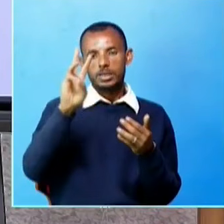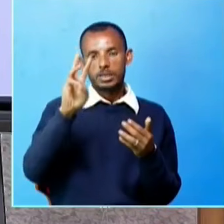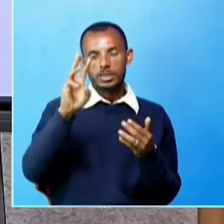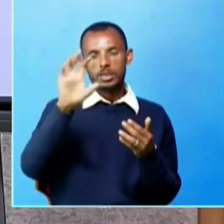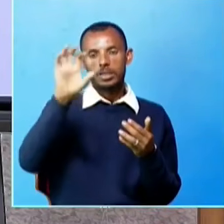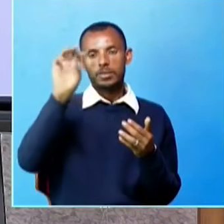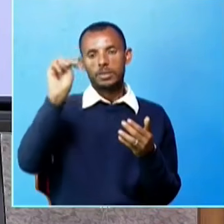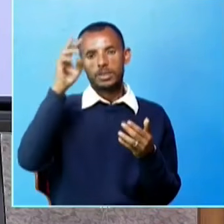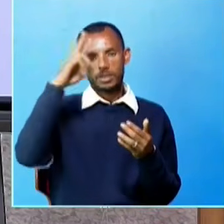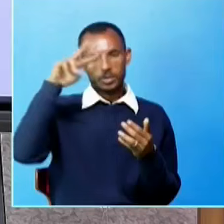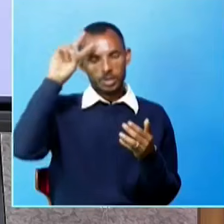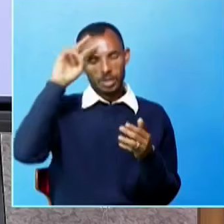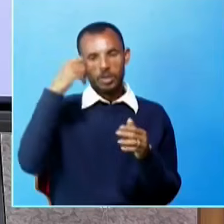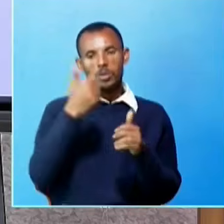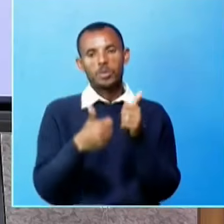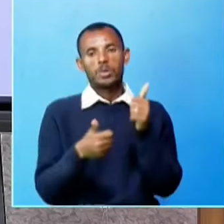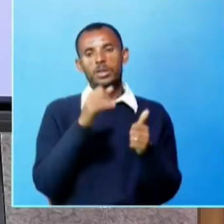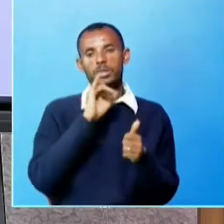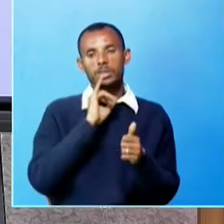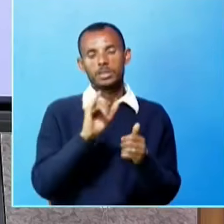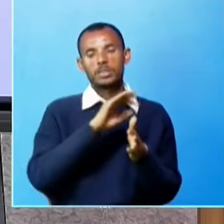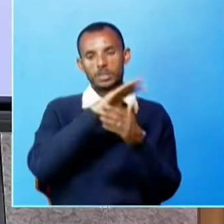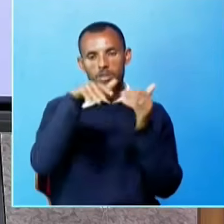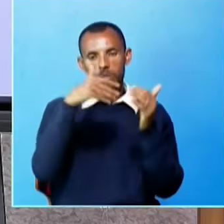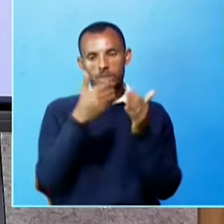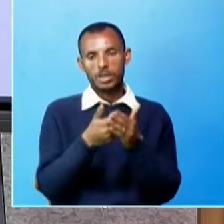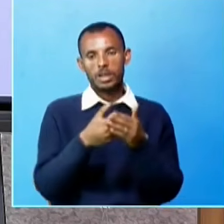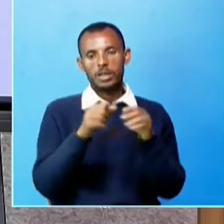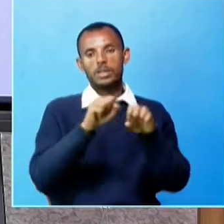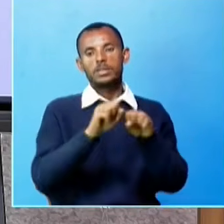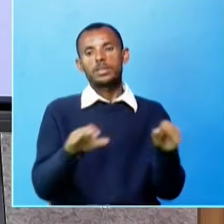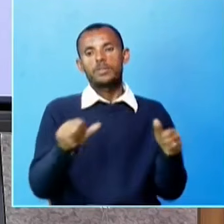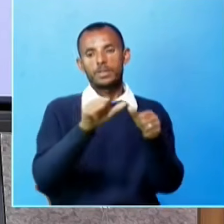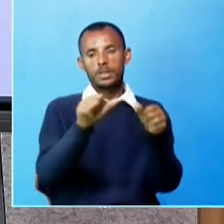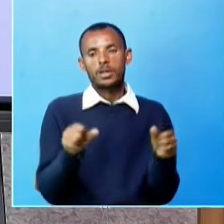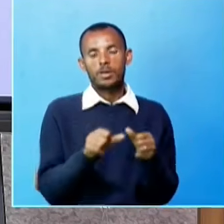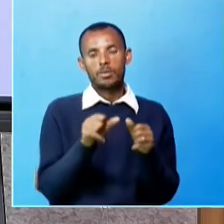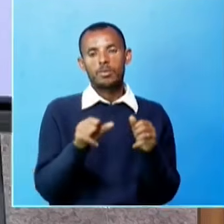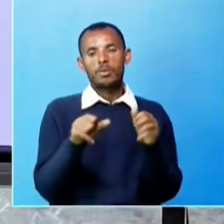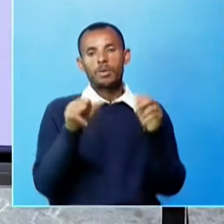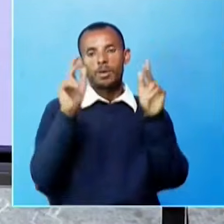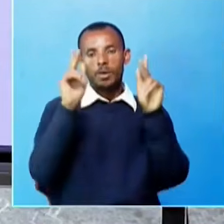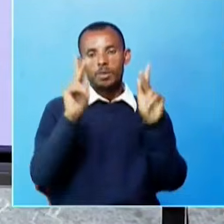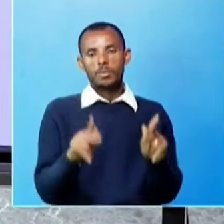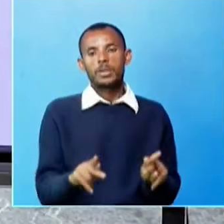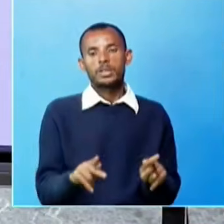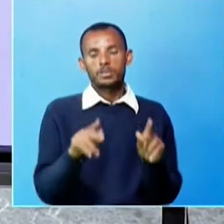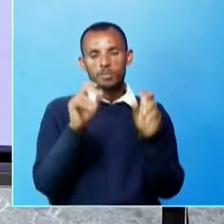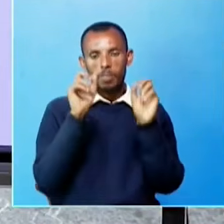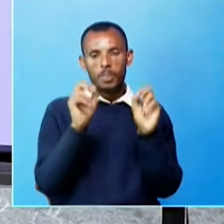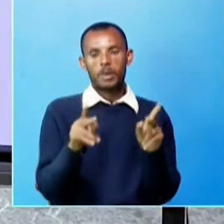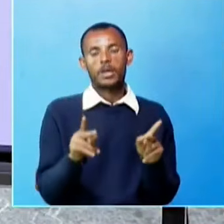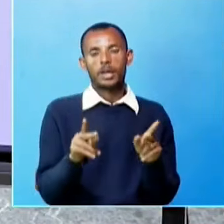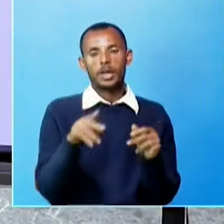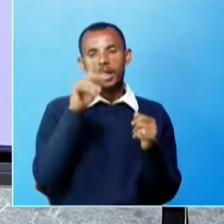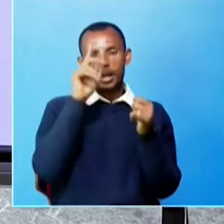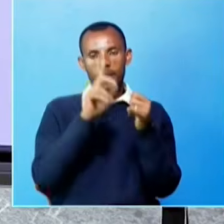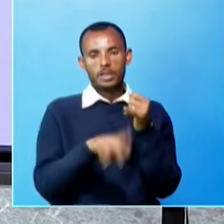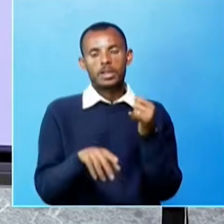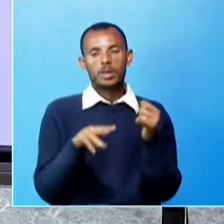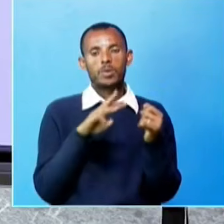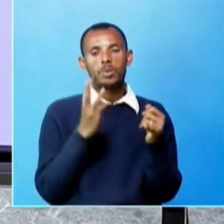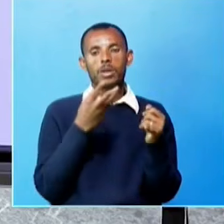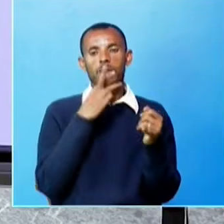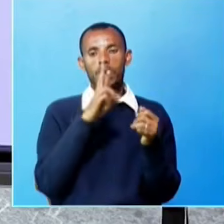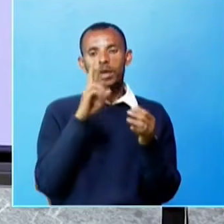centimeter square, which is the total surface area of the prism. Okay? And lastly, we